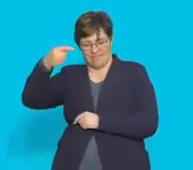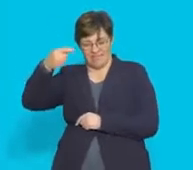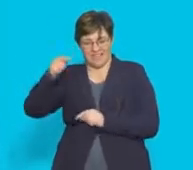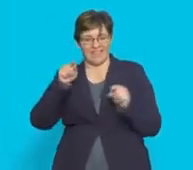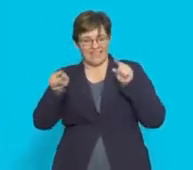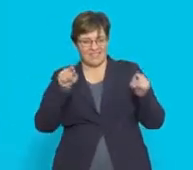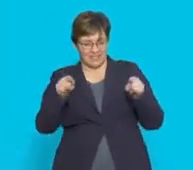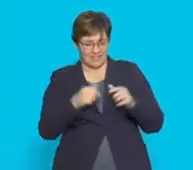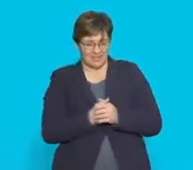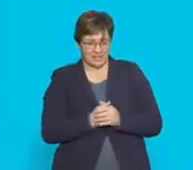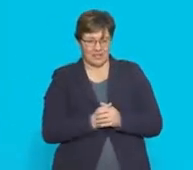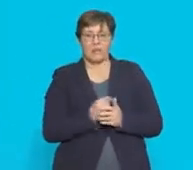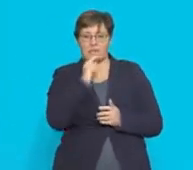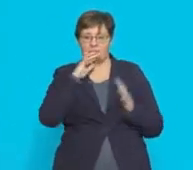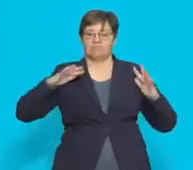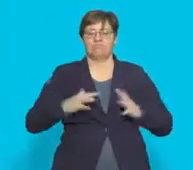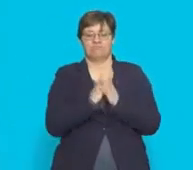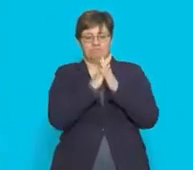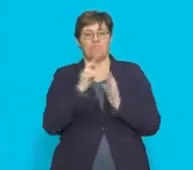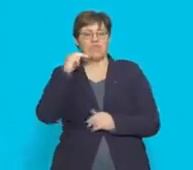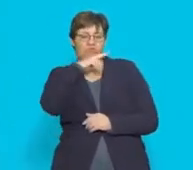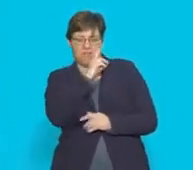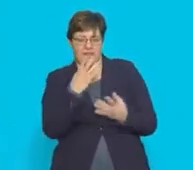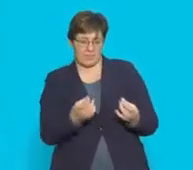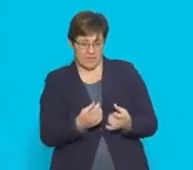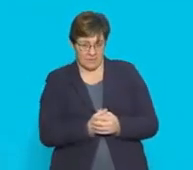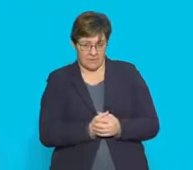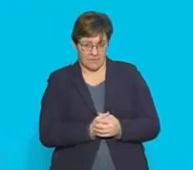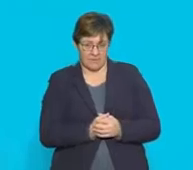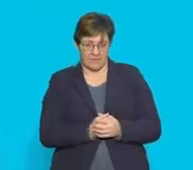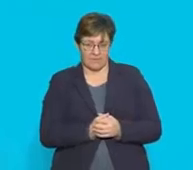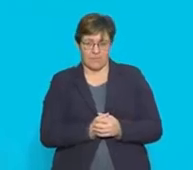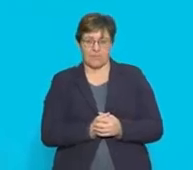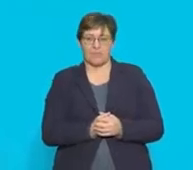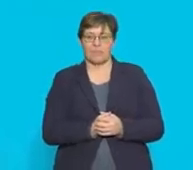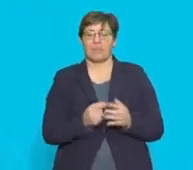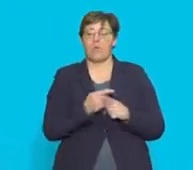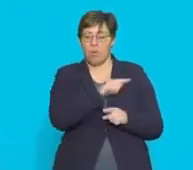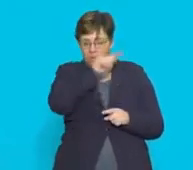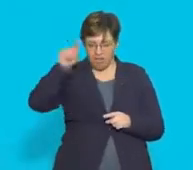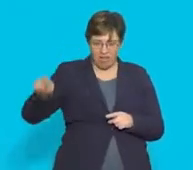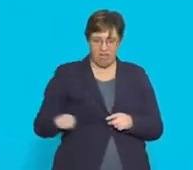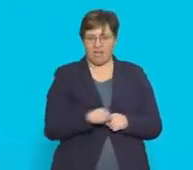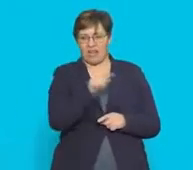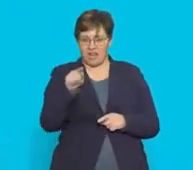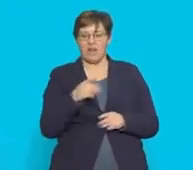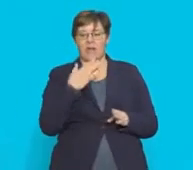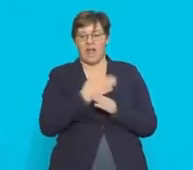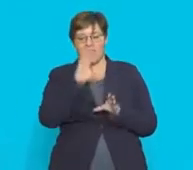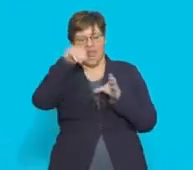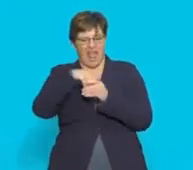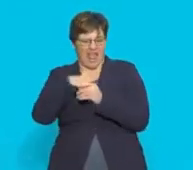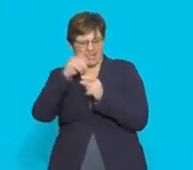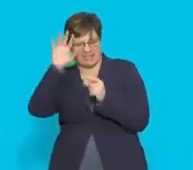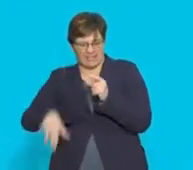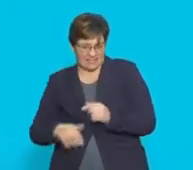irrational numbers, right? So this is a union of rational and irrational, and the operations are all the operations that we've used